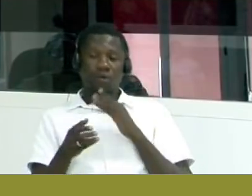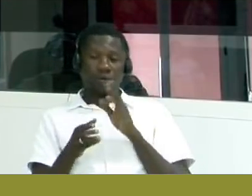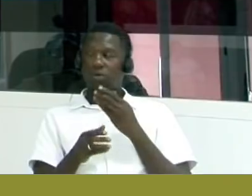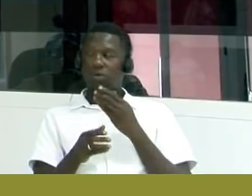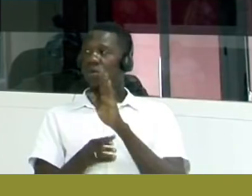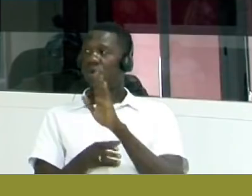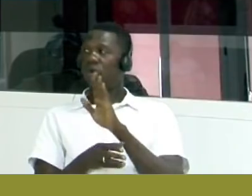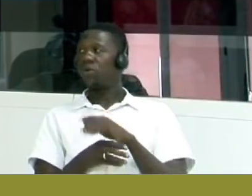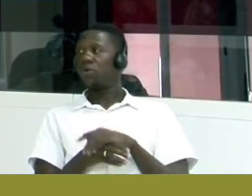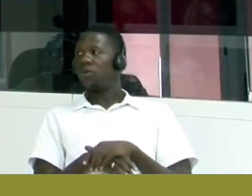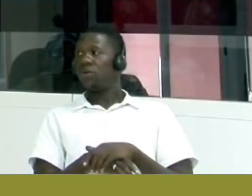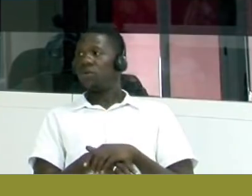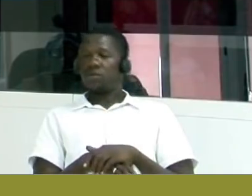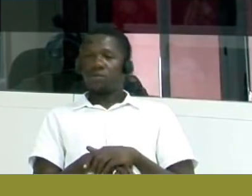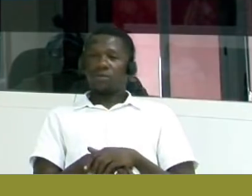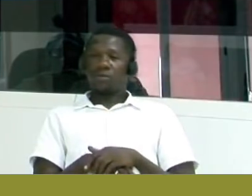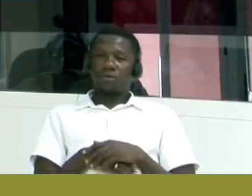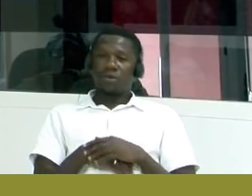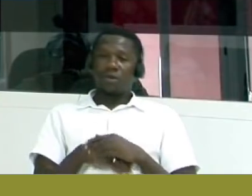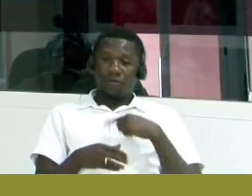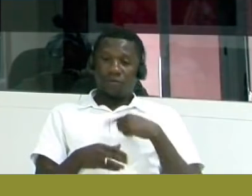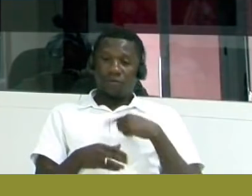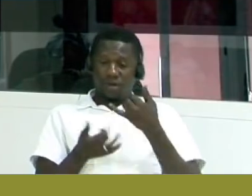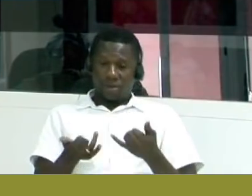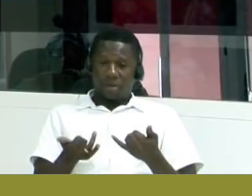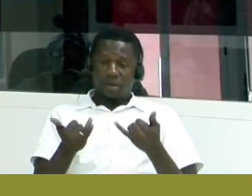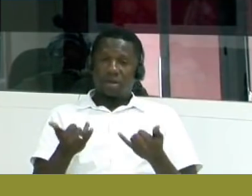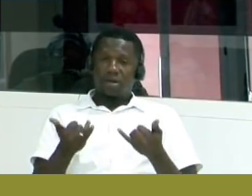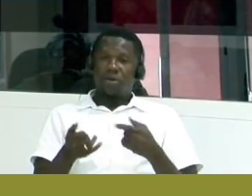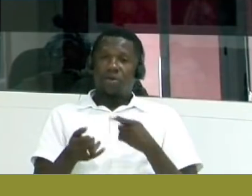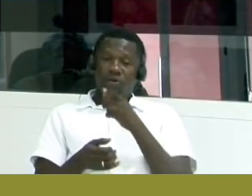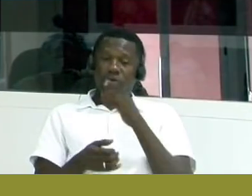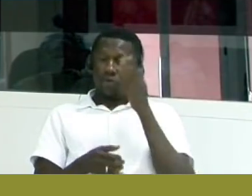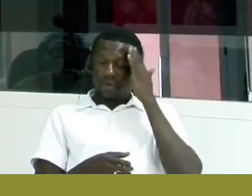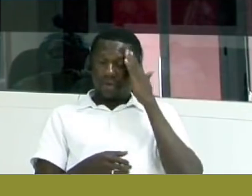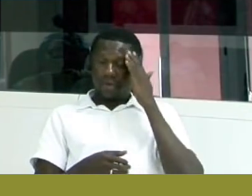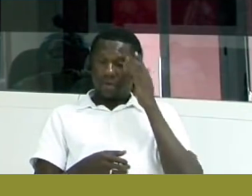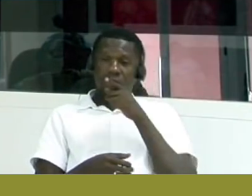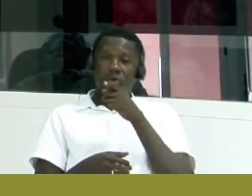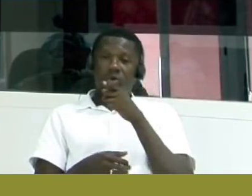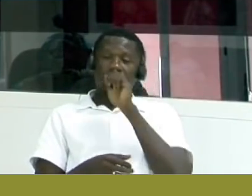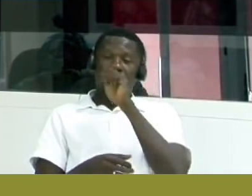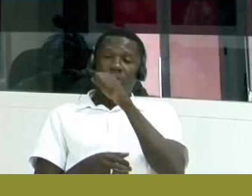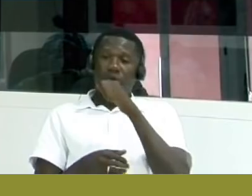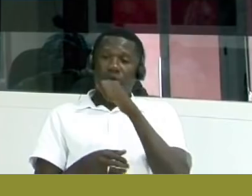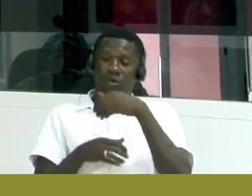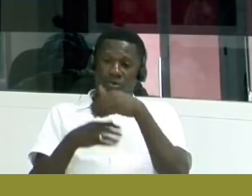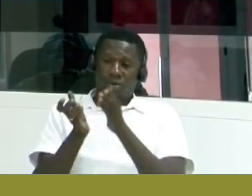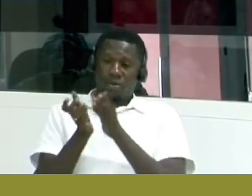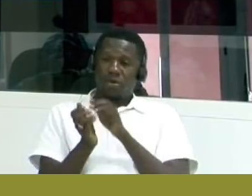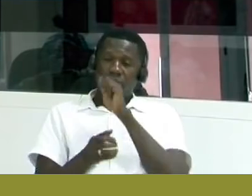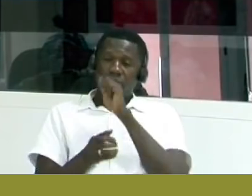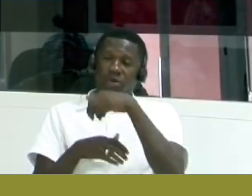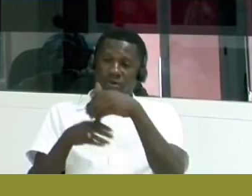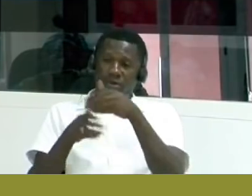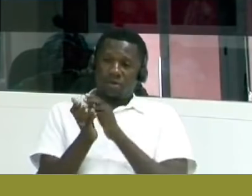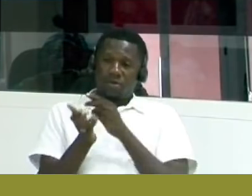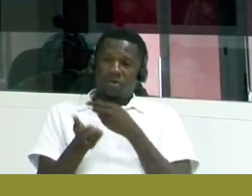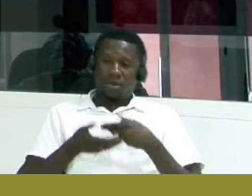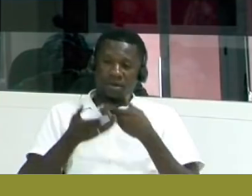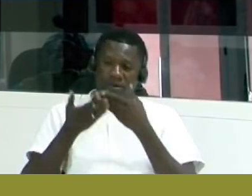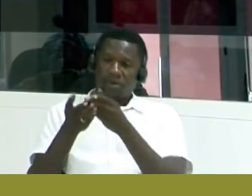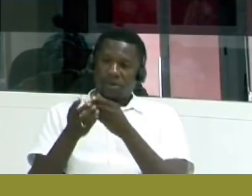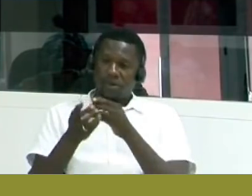all that. For now, you know that your forces, your units were not giving you the